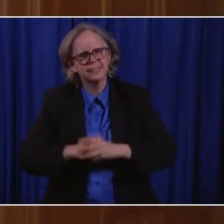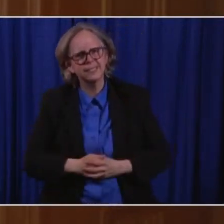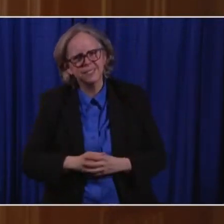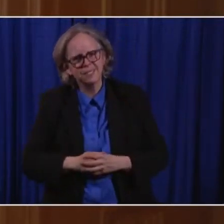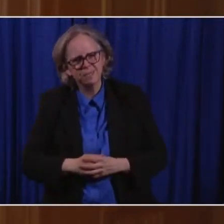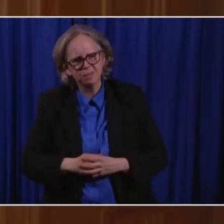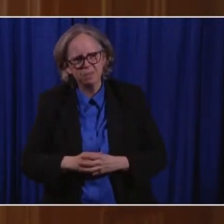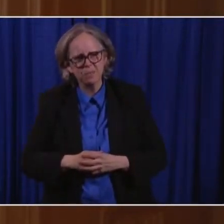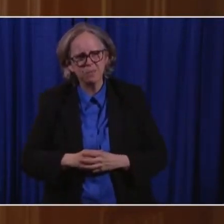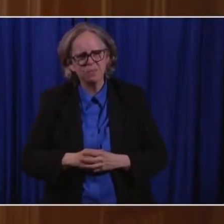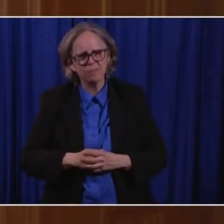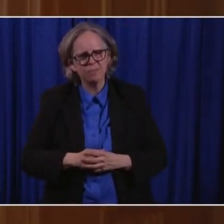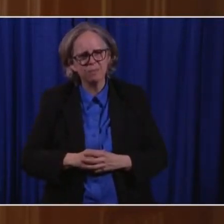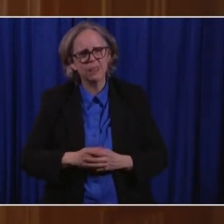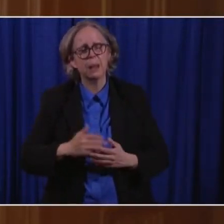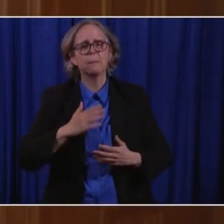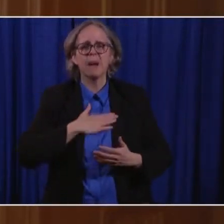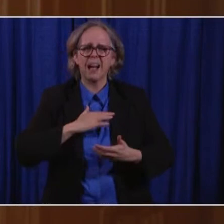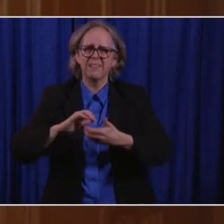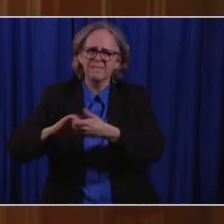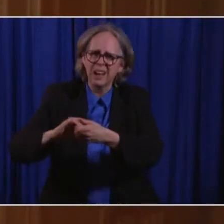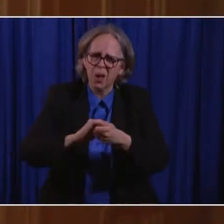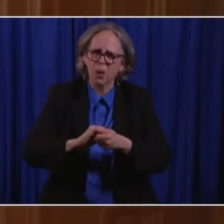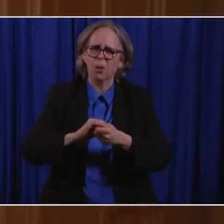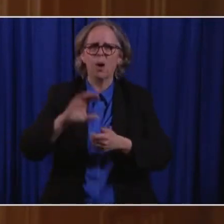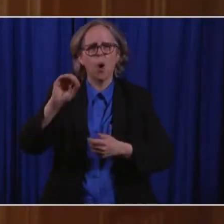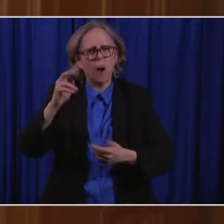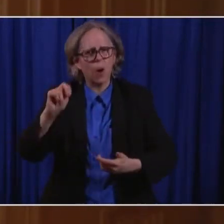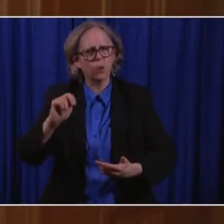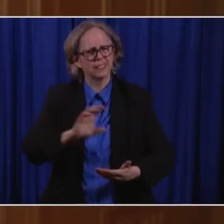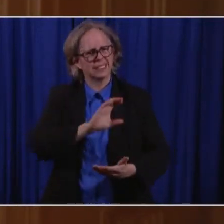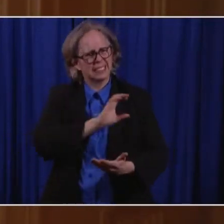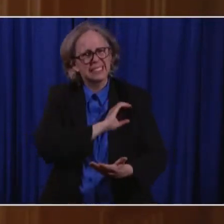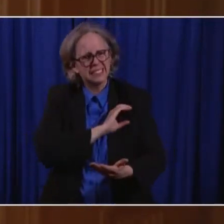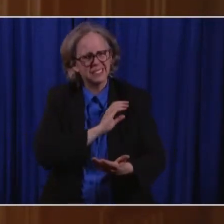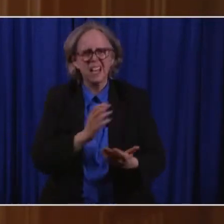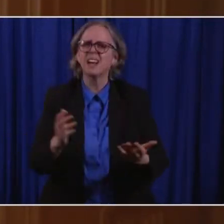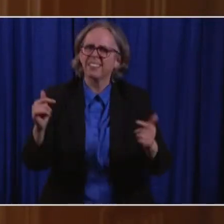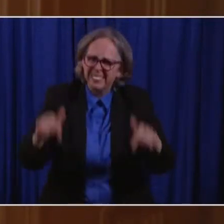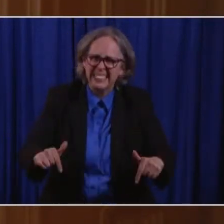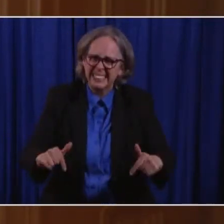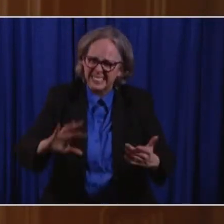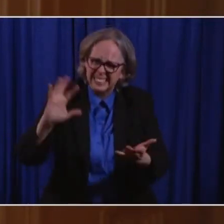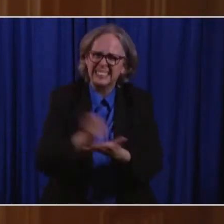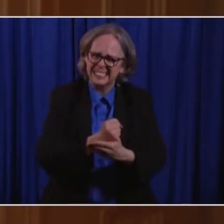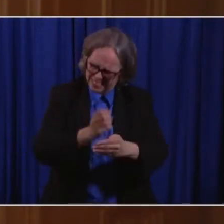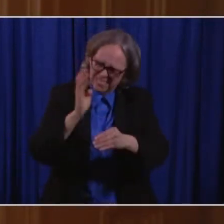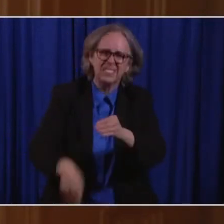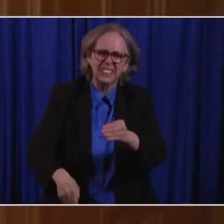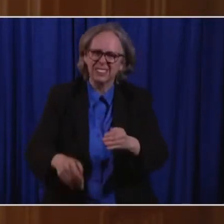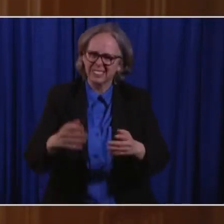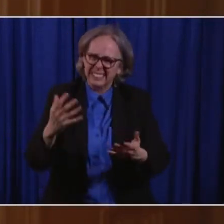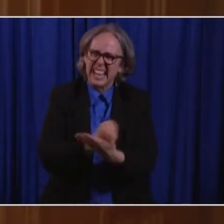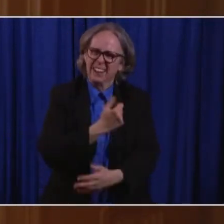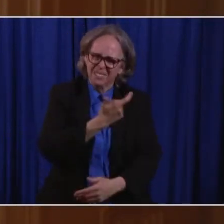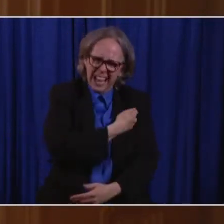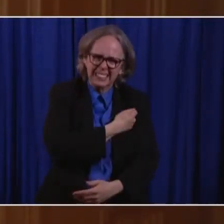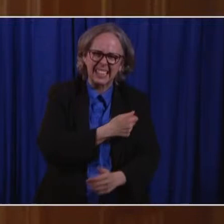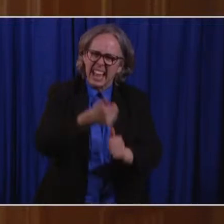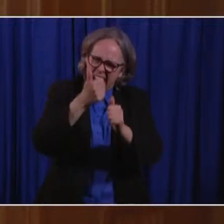citizens, let's do this, Ohio. Let's get it done. Let's get everyone